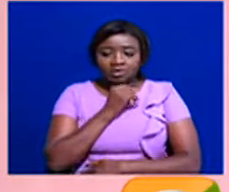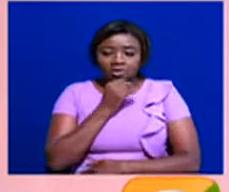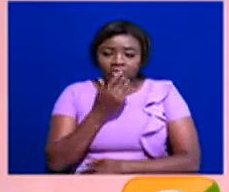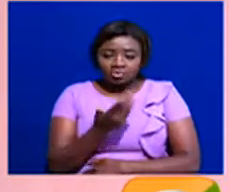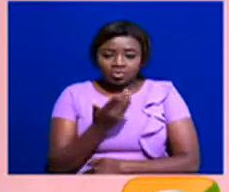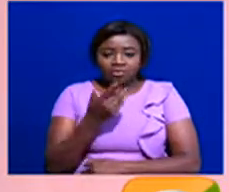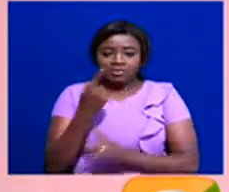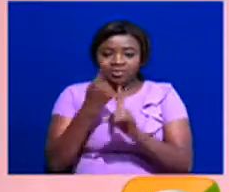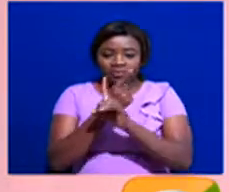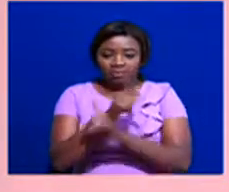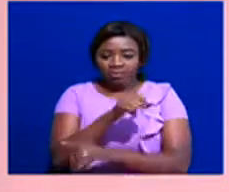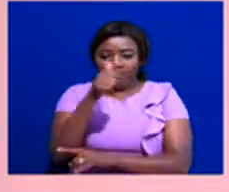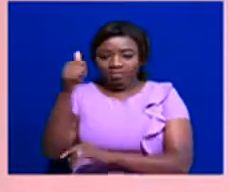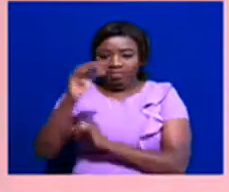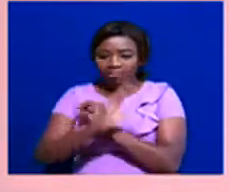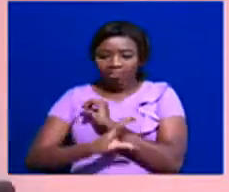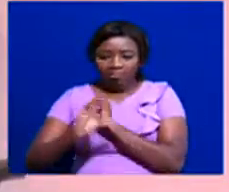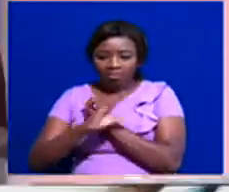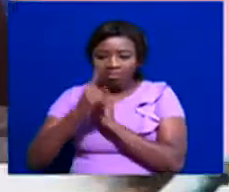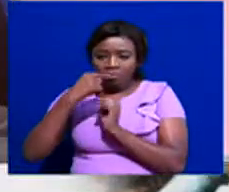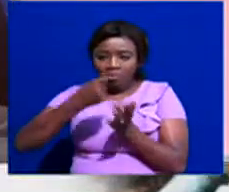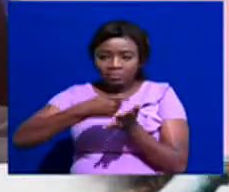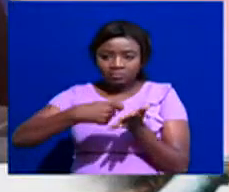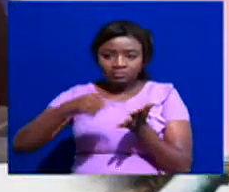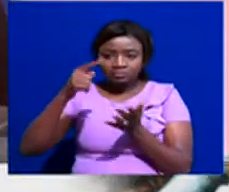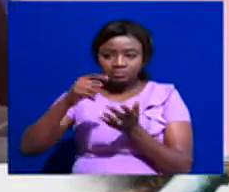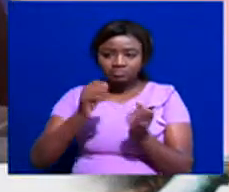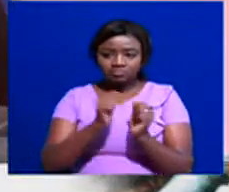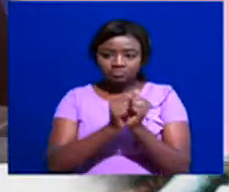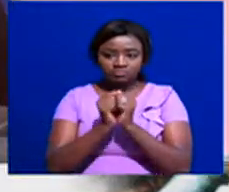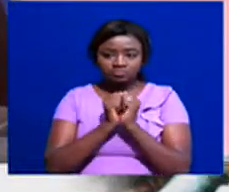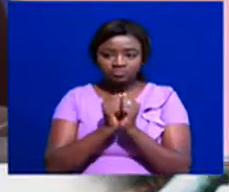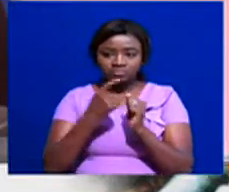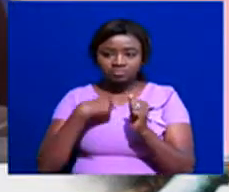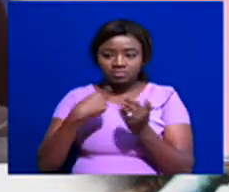member states of the World Health Organization came together to negotiate a